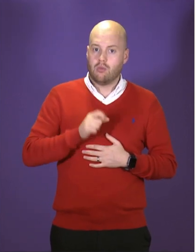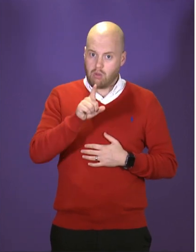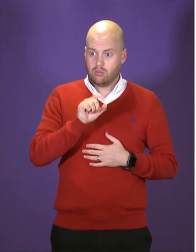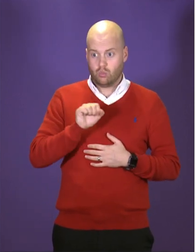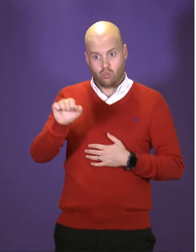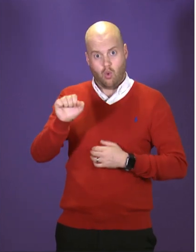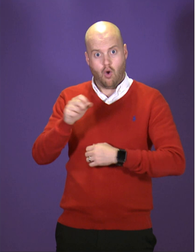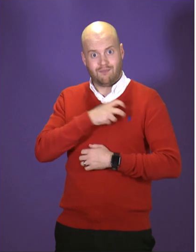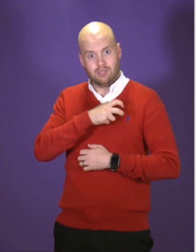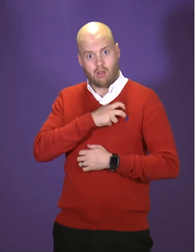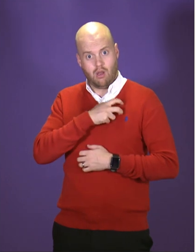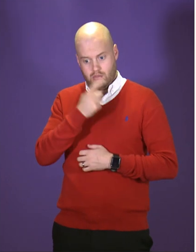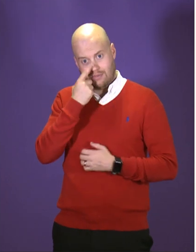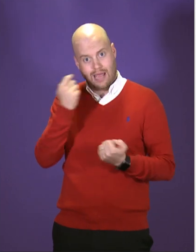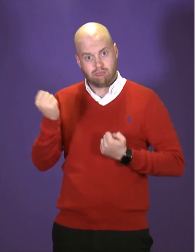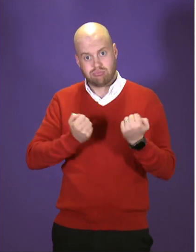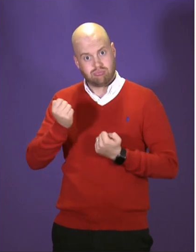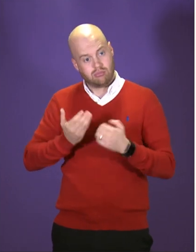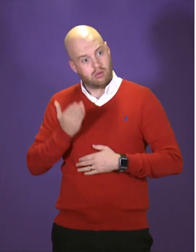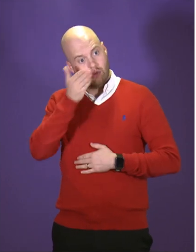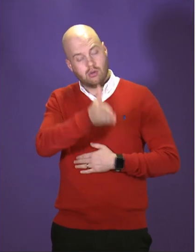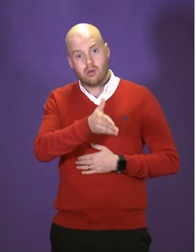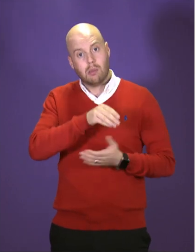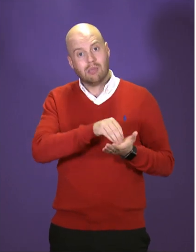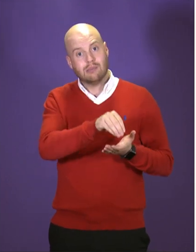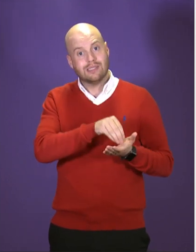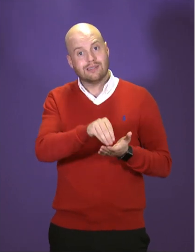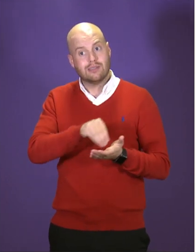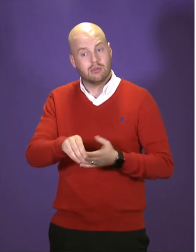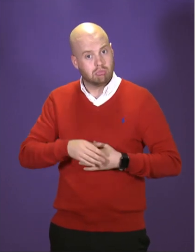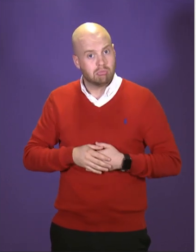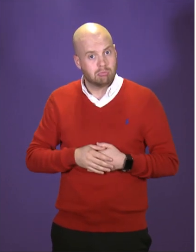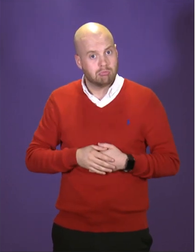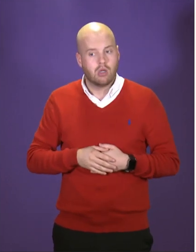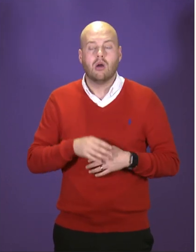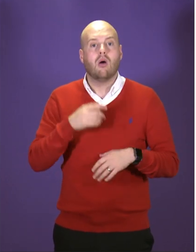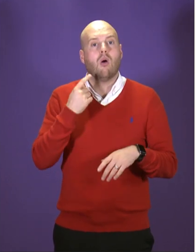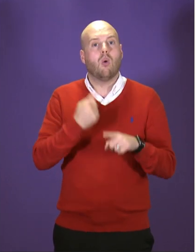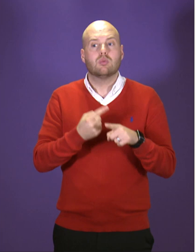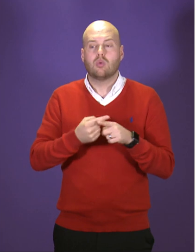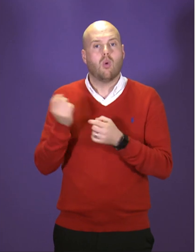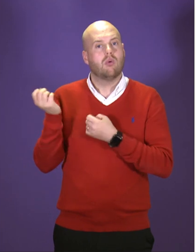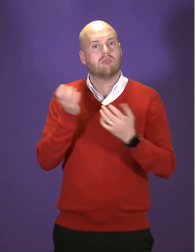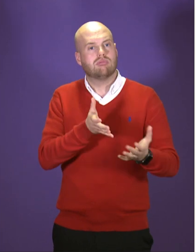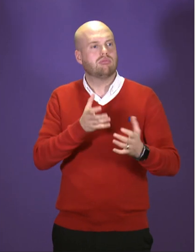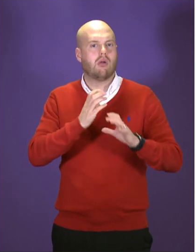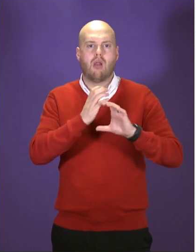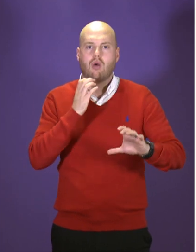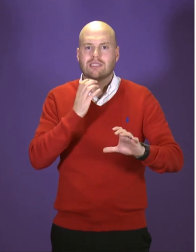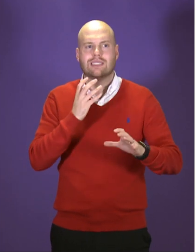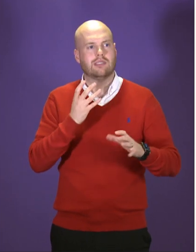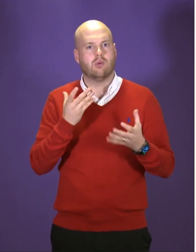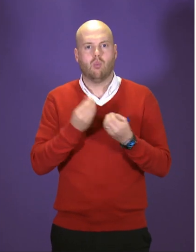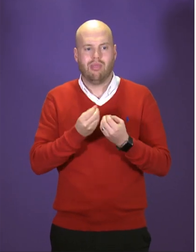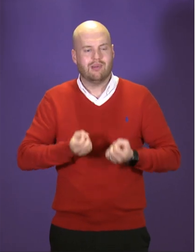community in a van to be able to make the payments? And can you also send a truck or a van with supplies and